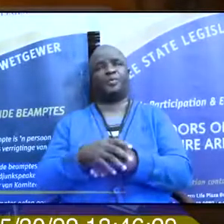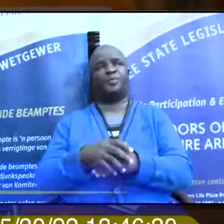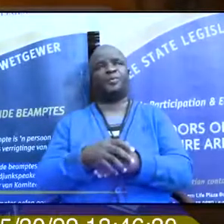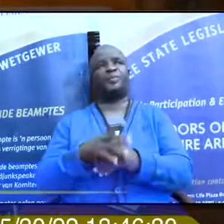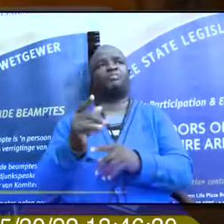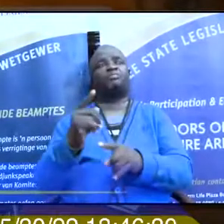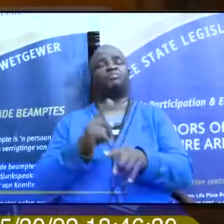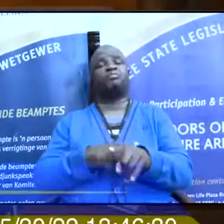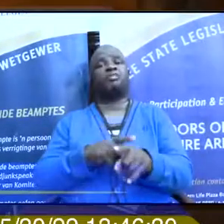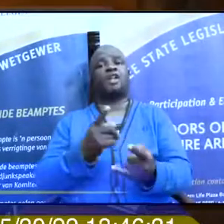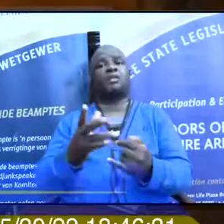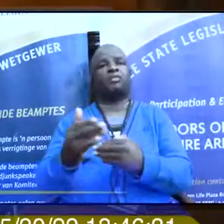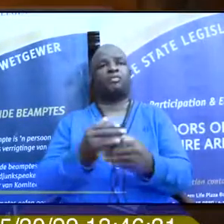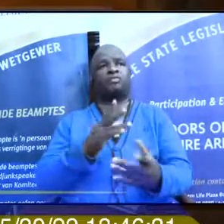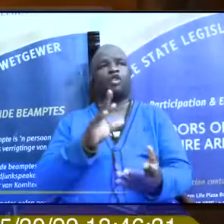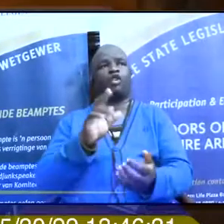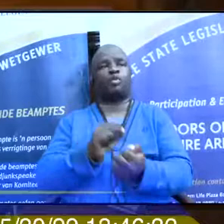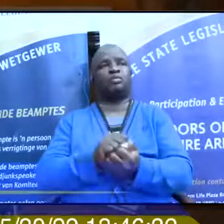as i conclude